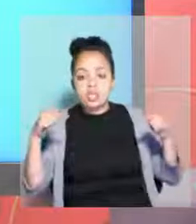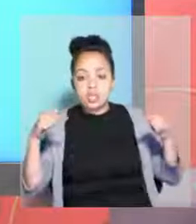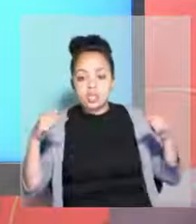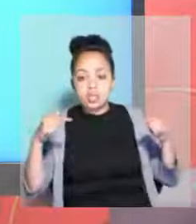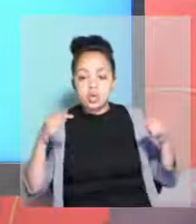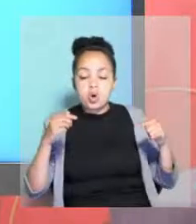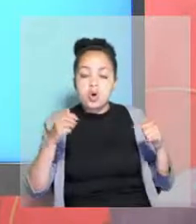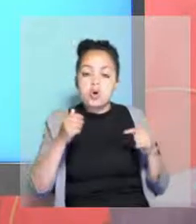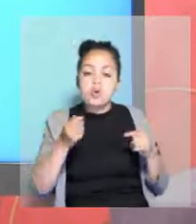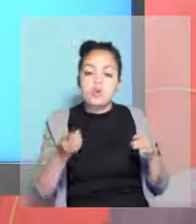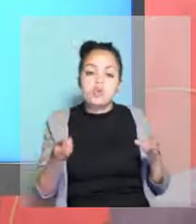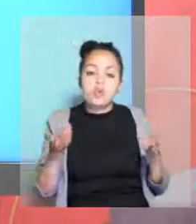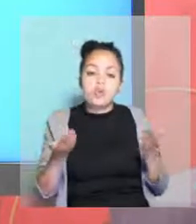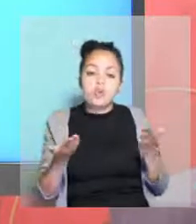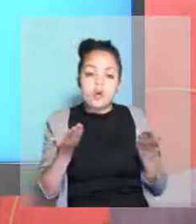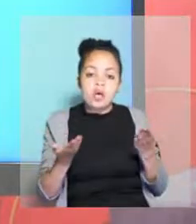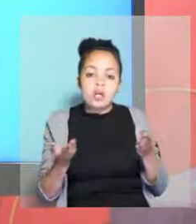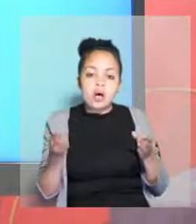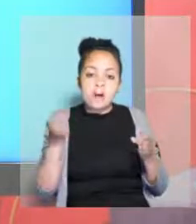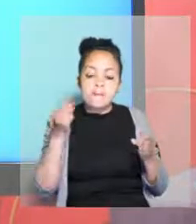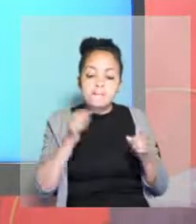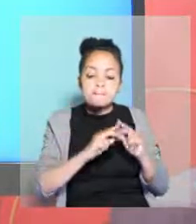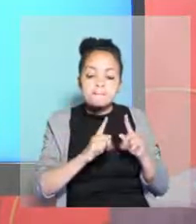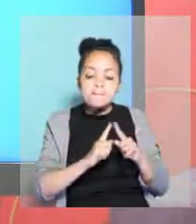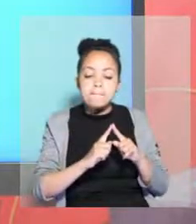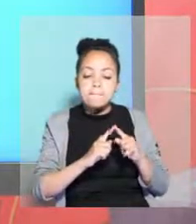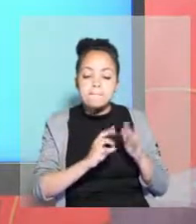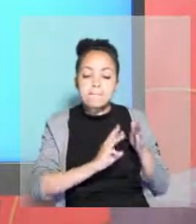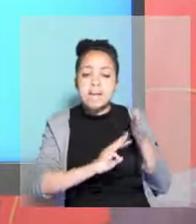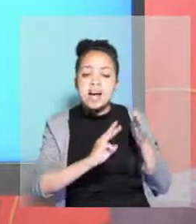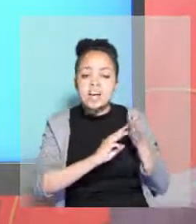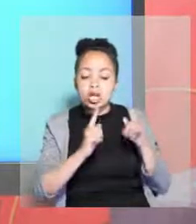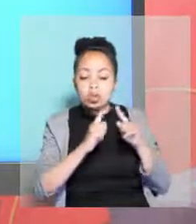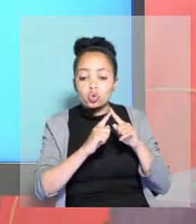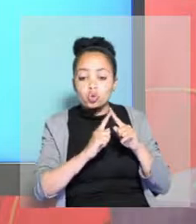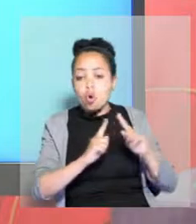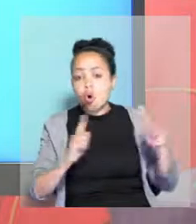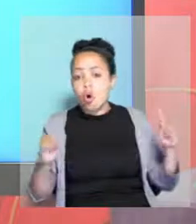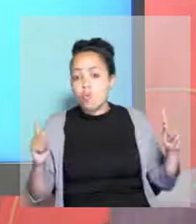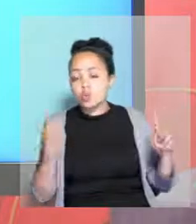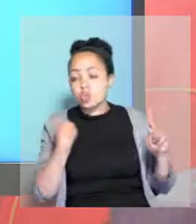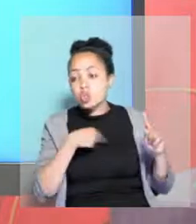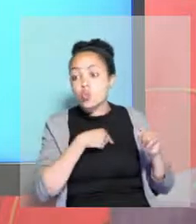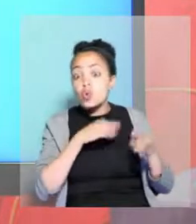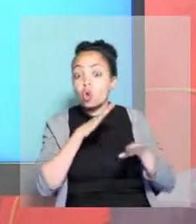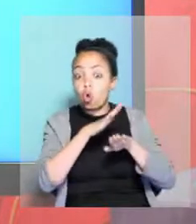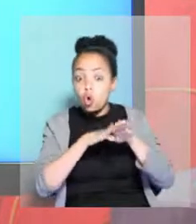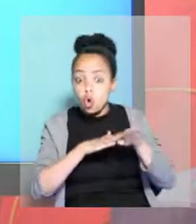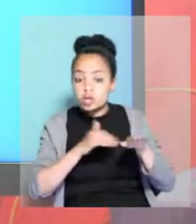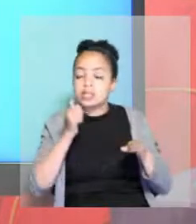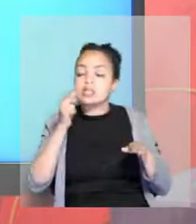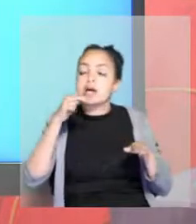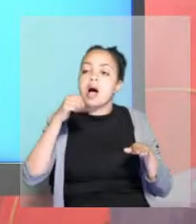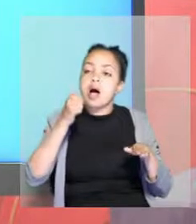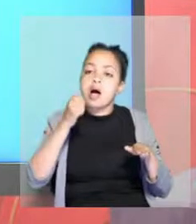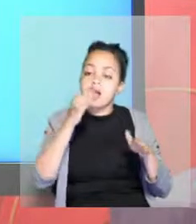When homologous pair become pulled or migrate to opposite pole of the cell, we call it is said to be anaphase